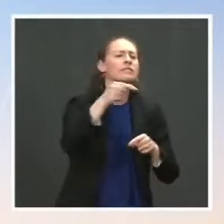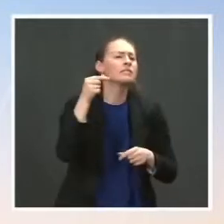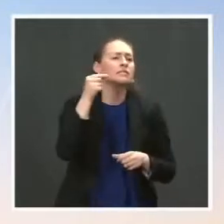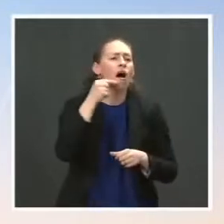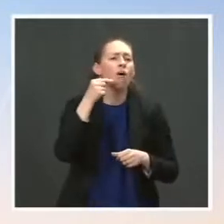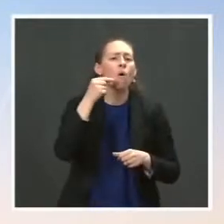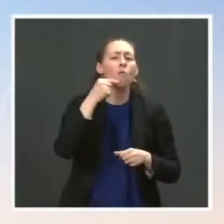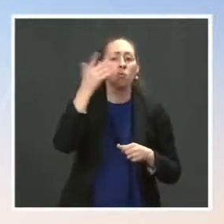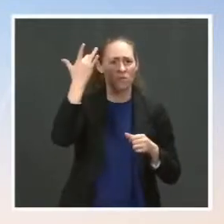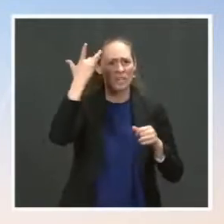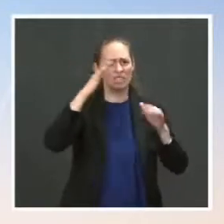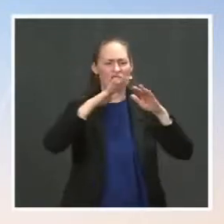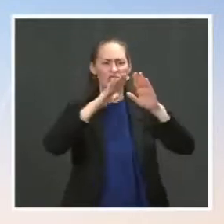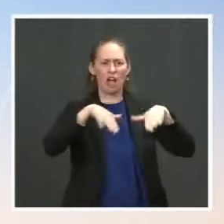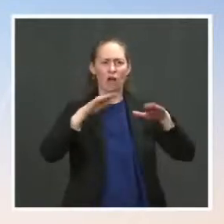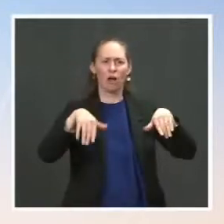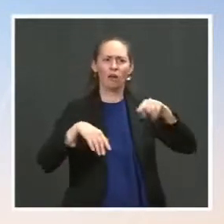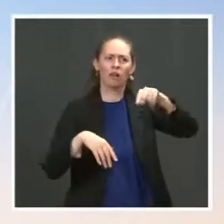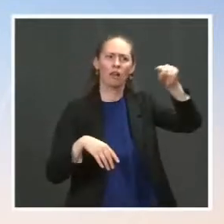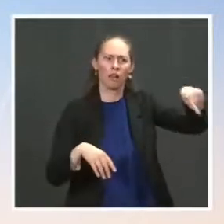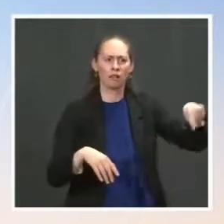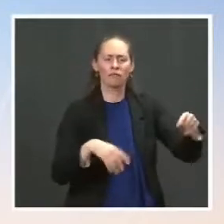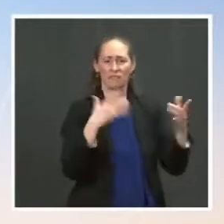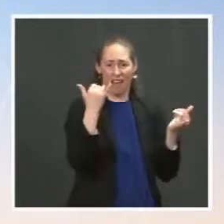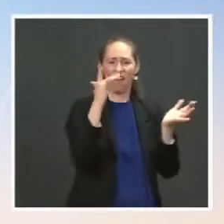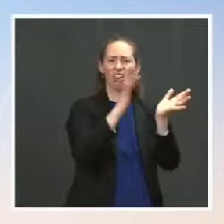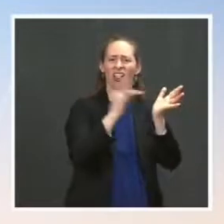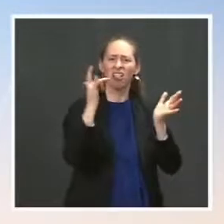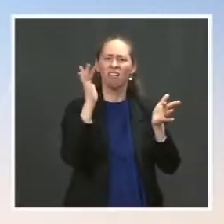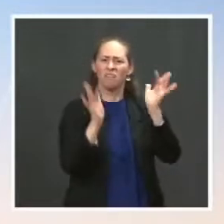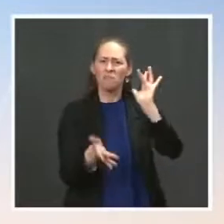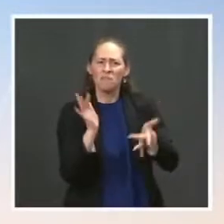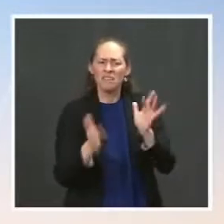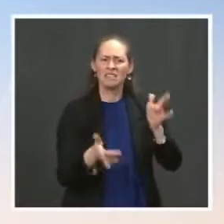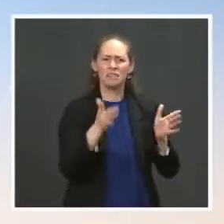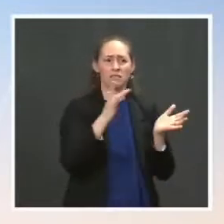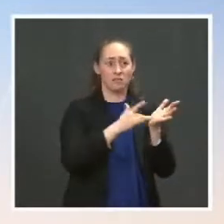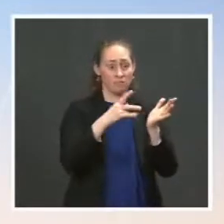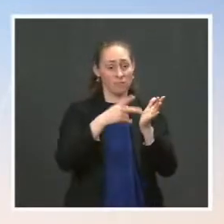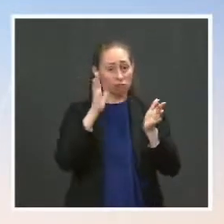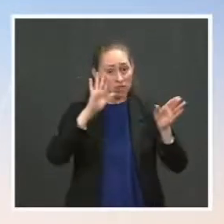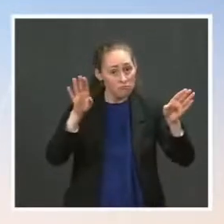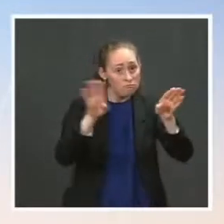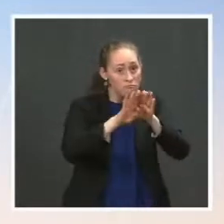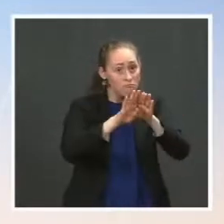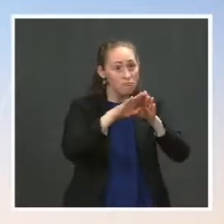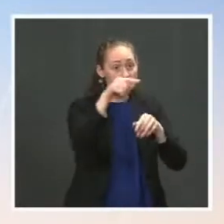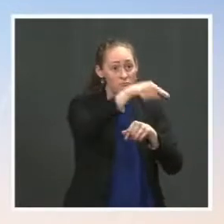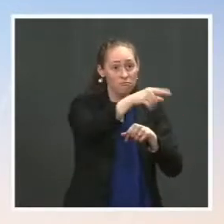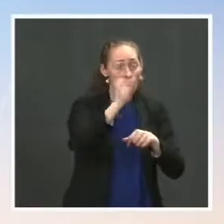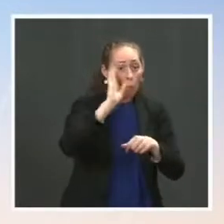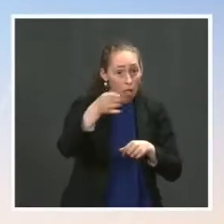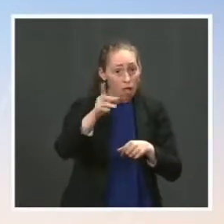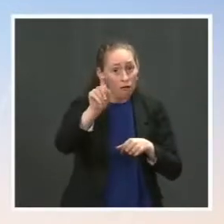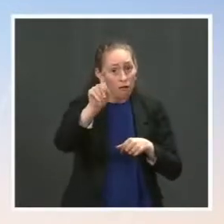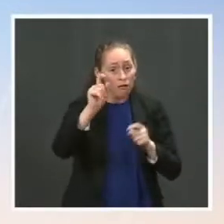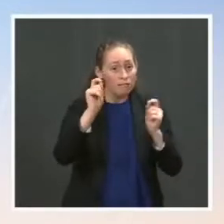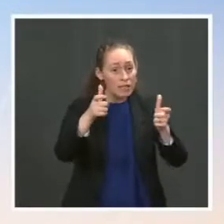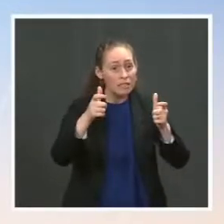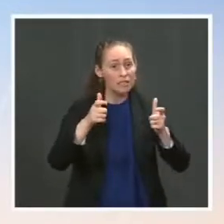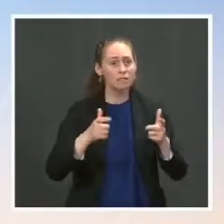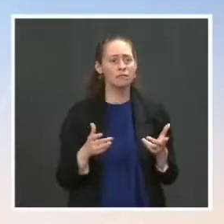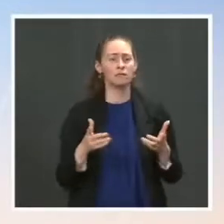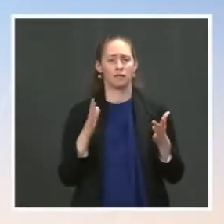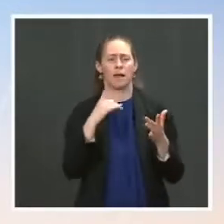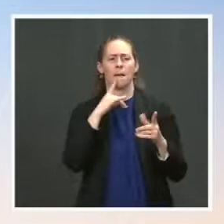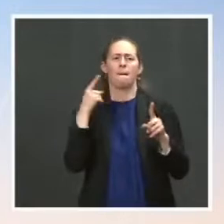being sexually assaulted. Is that facility going to be shut down? Well, first, we take safety and the well-being of children